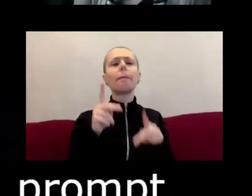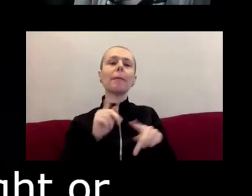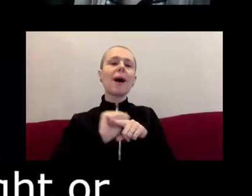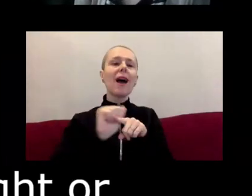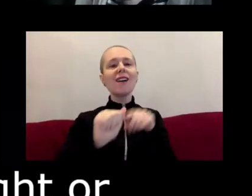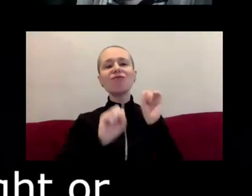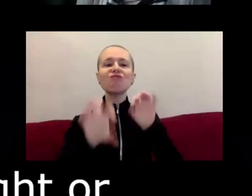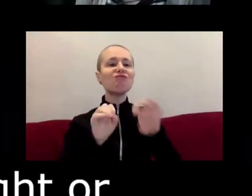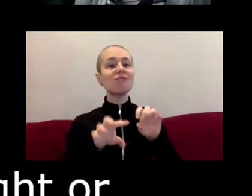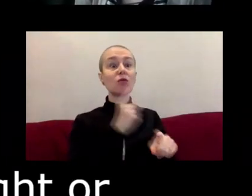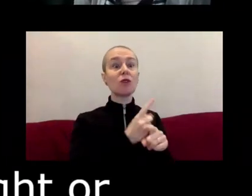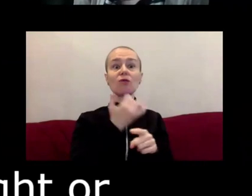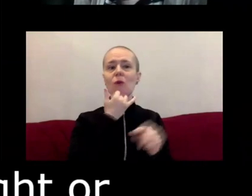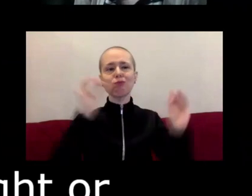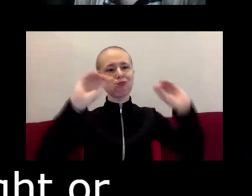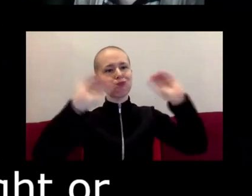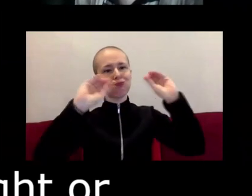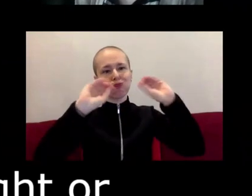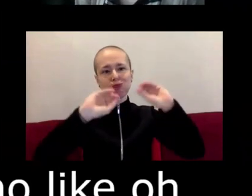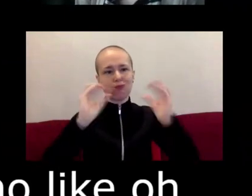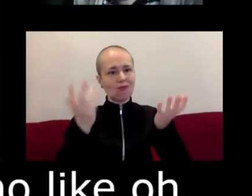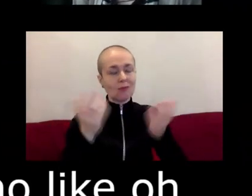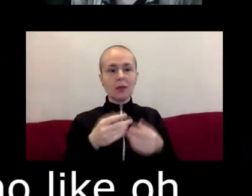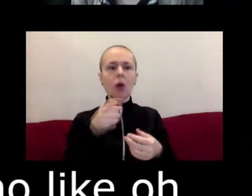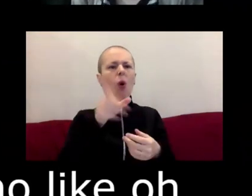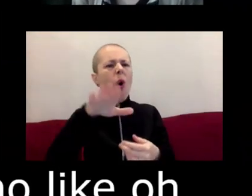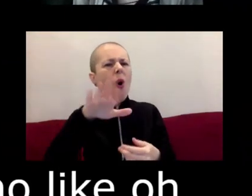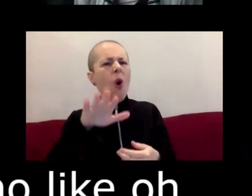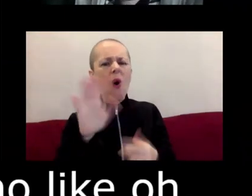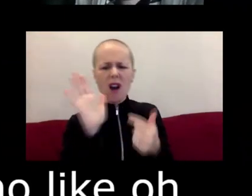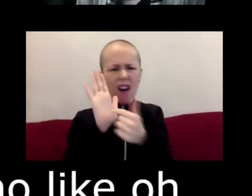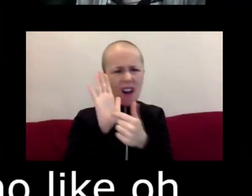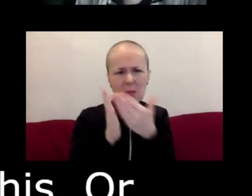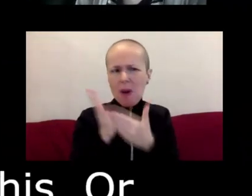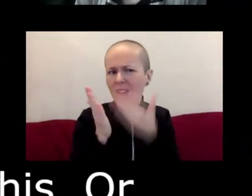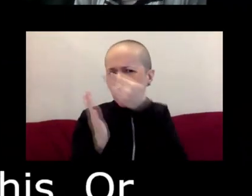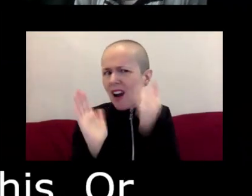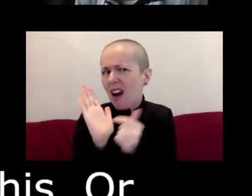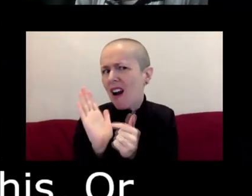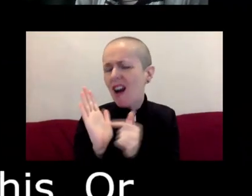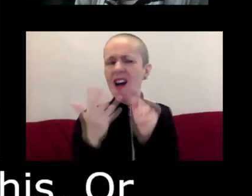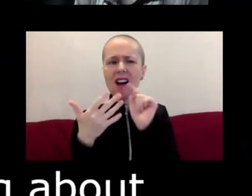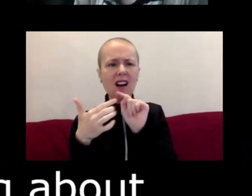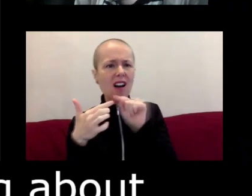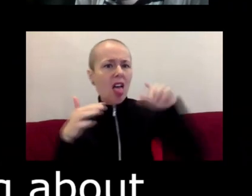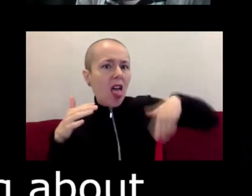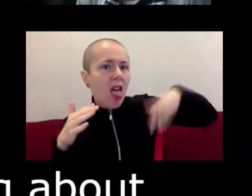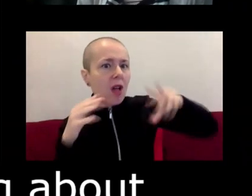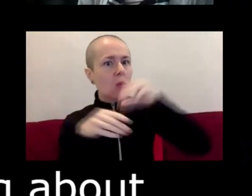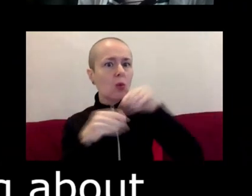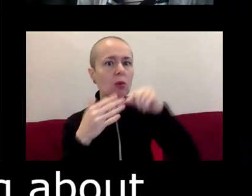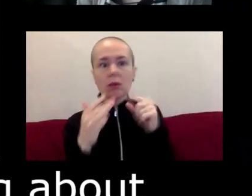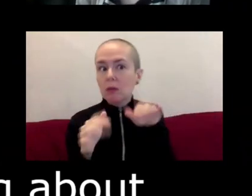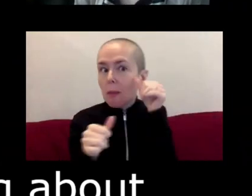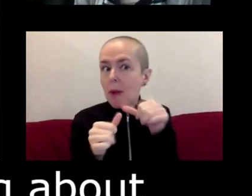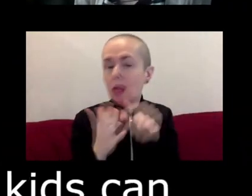There is no like, oh, you didn't think about this, or you're wrong in thinking about this. Like anything that kids can notice and